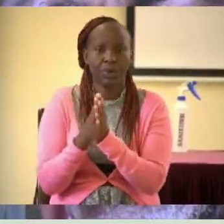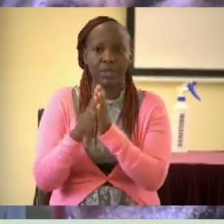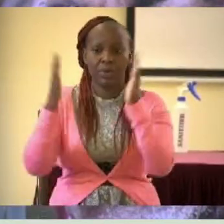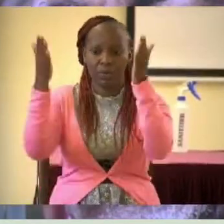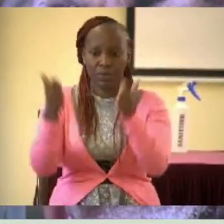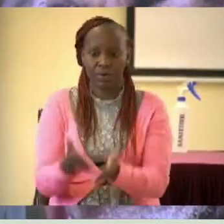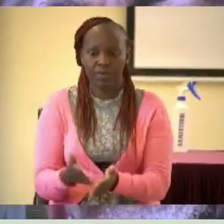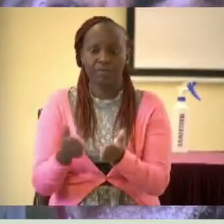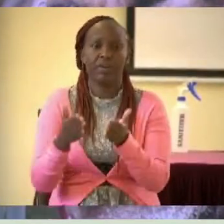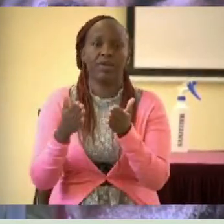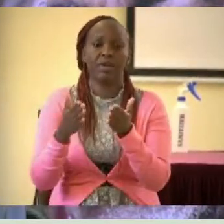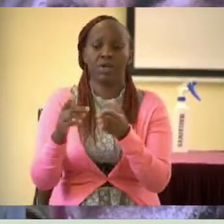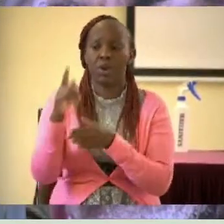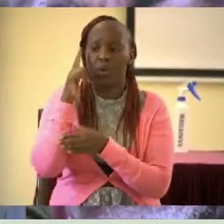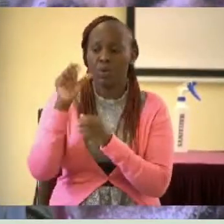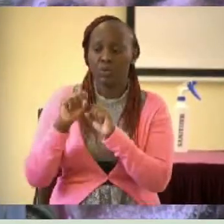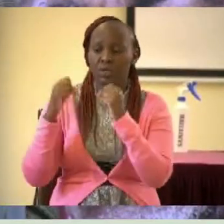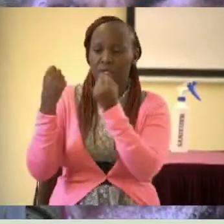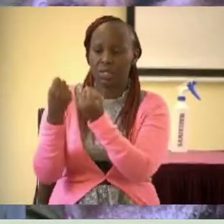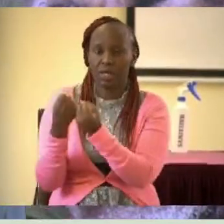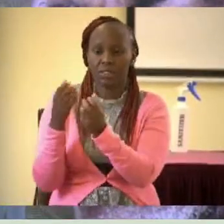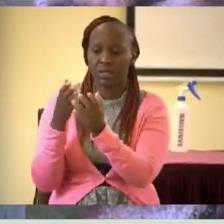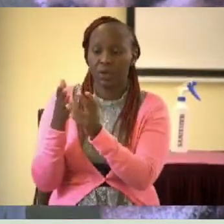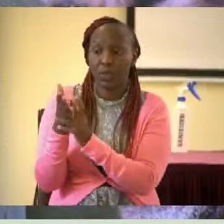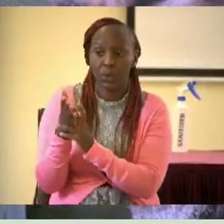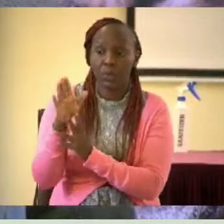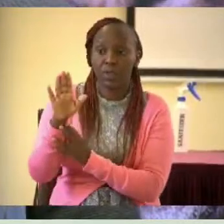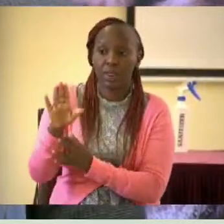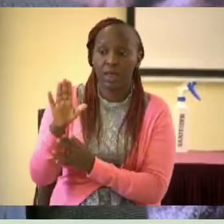Law Society through the pro bono